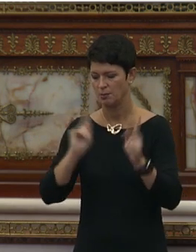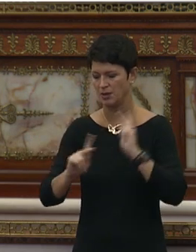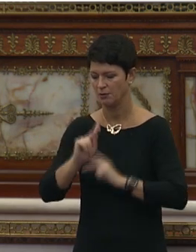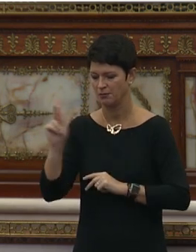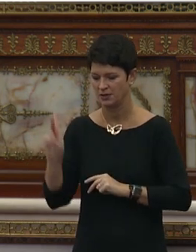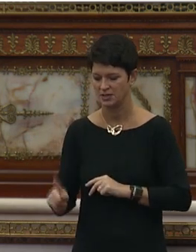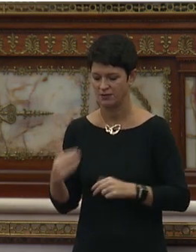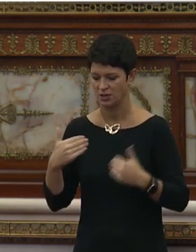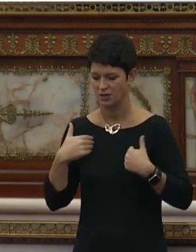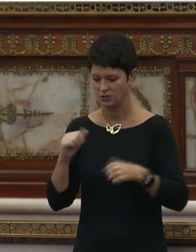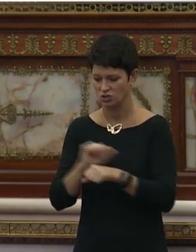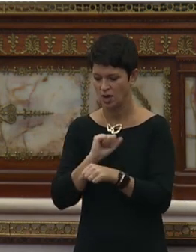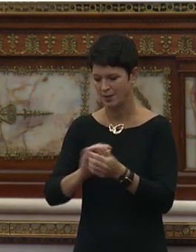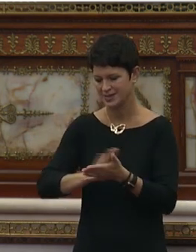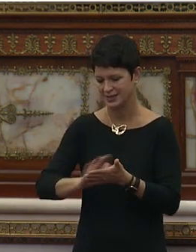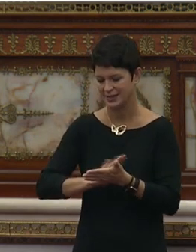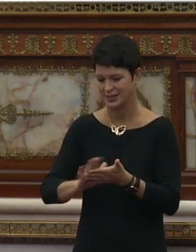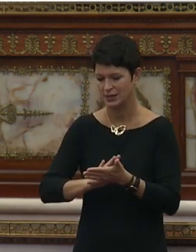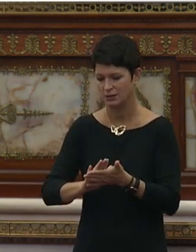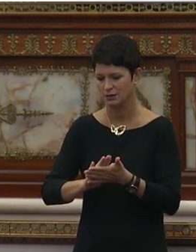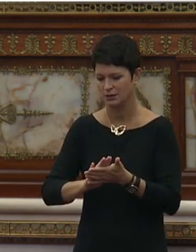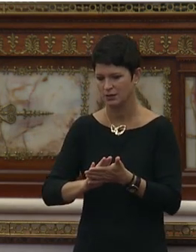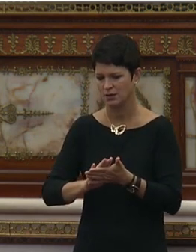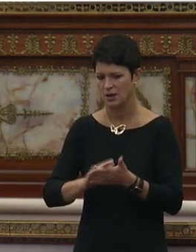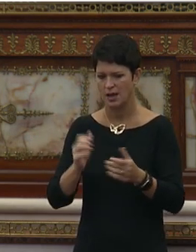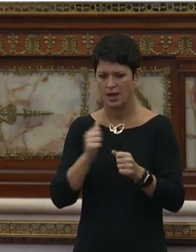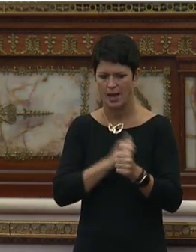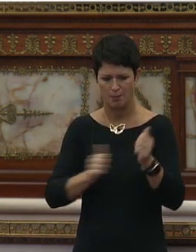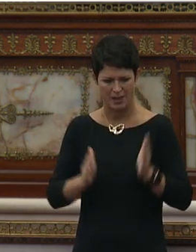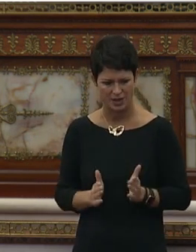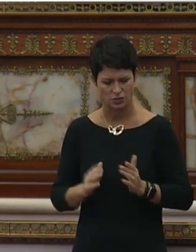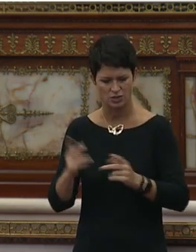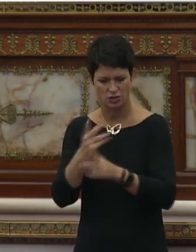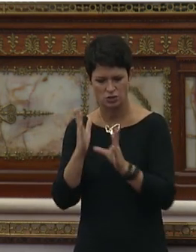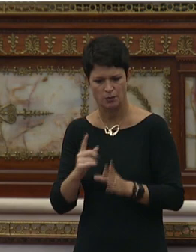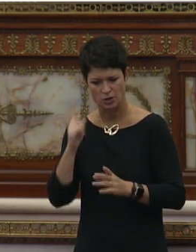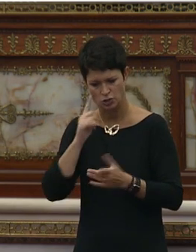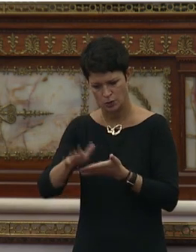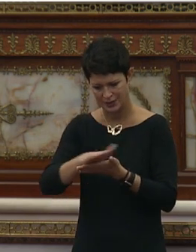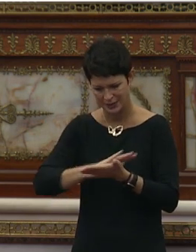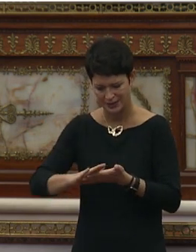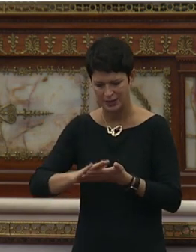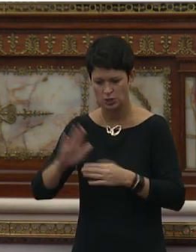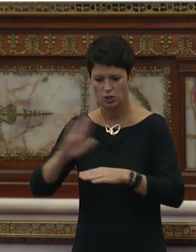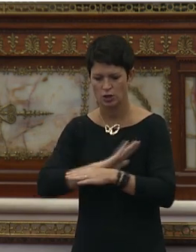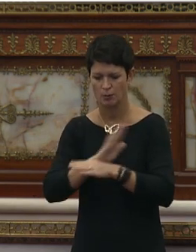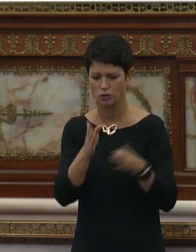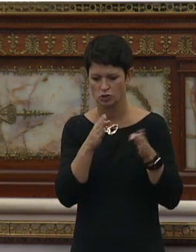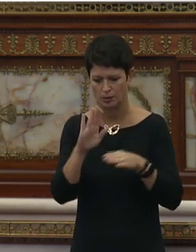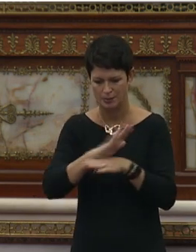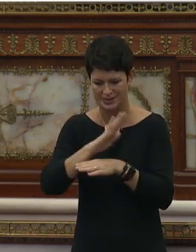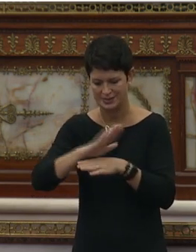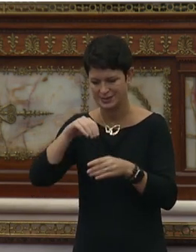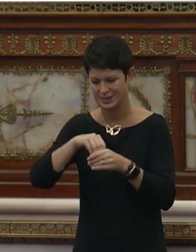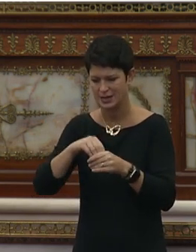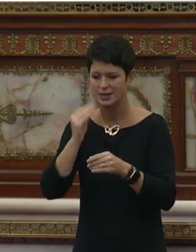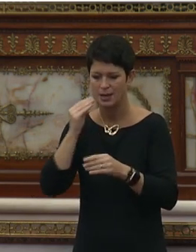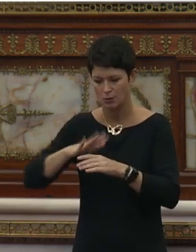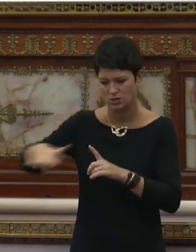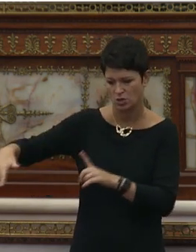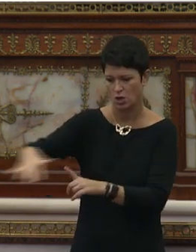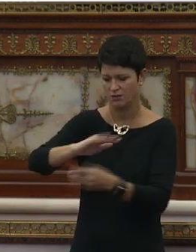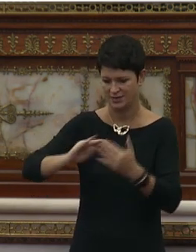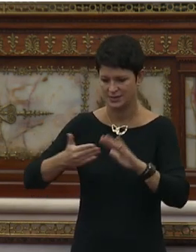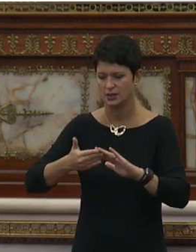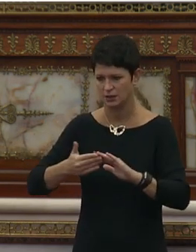Philadelphians employed as cleaning ambassadors and ambassador supervisors to clean commercial corridors and neighborhoods throughout our